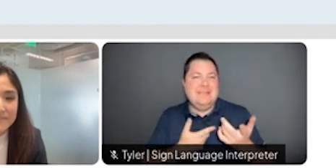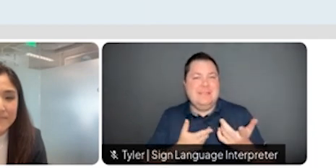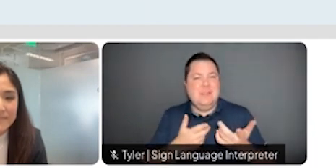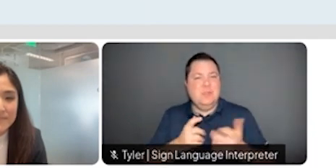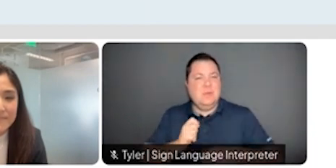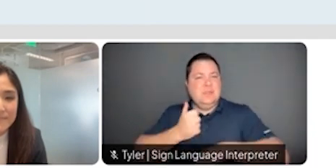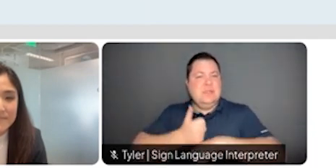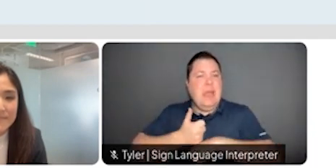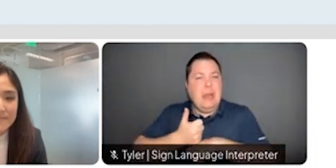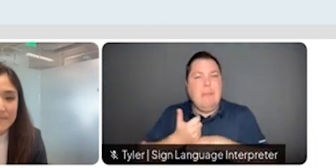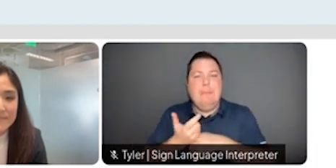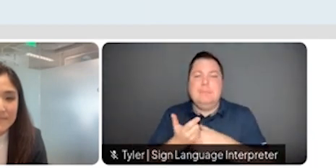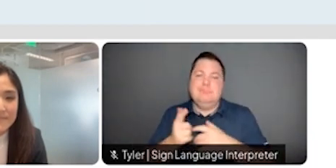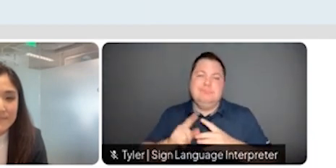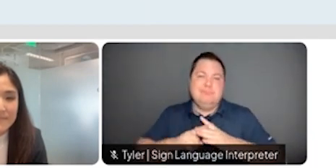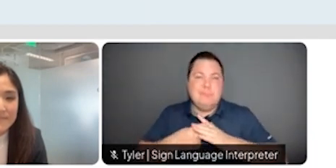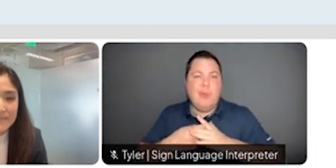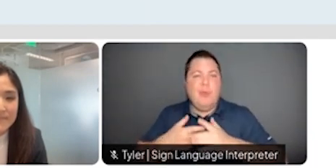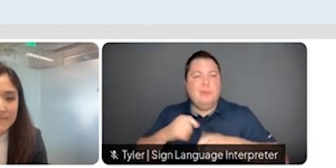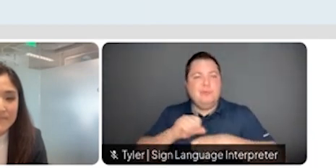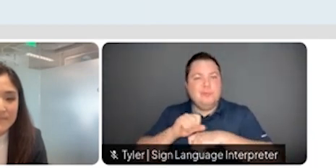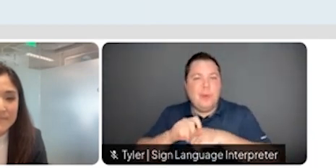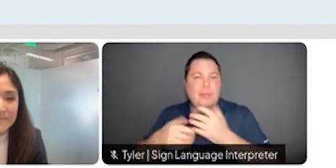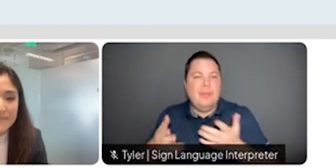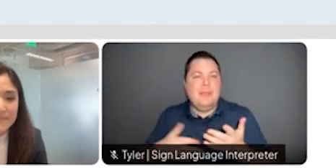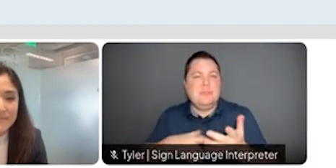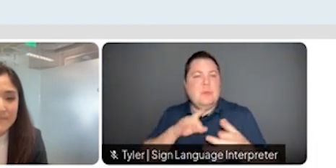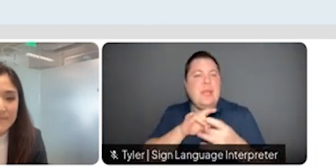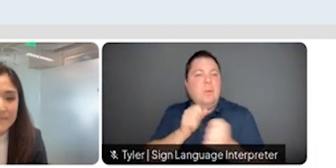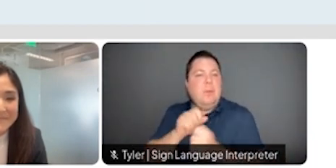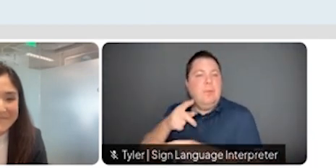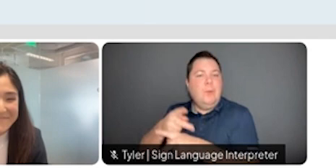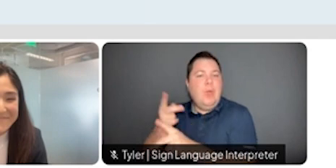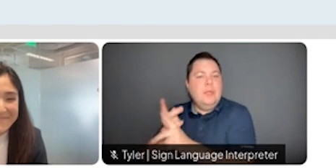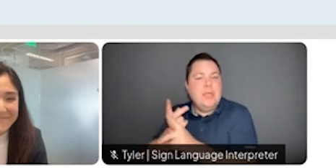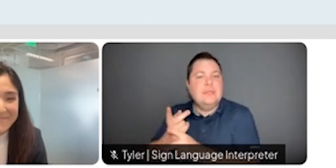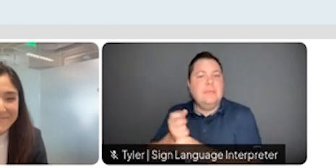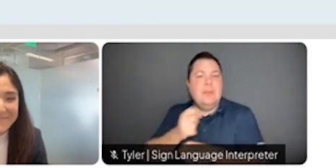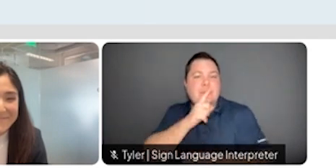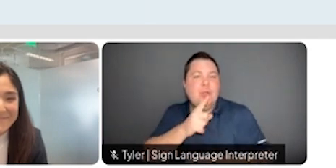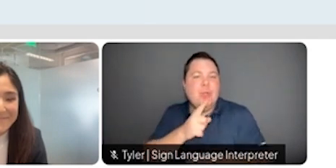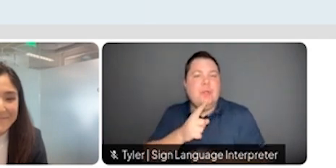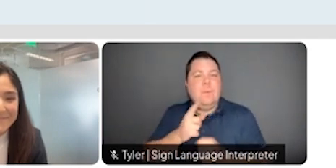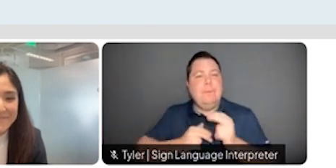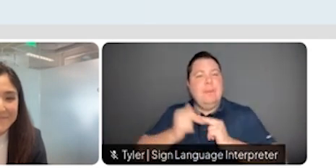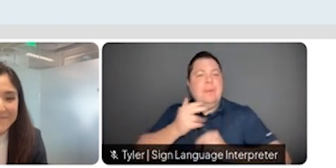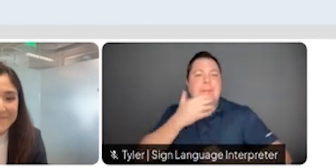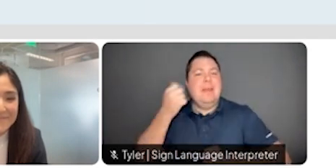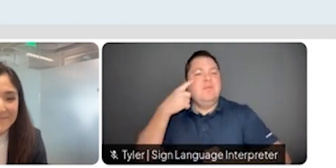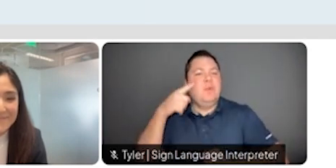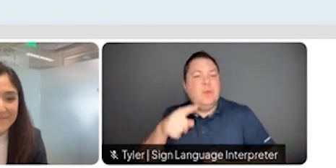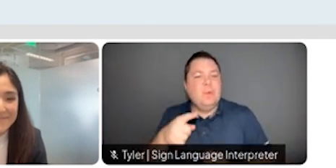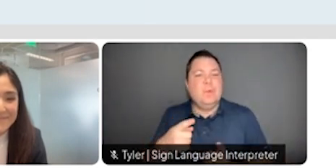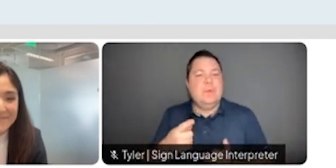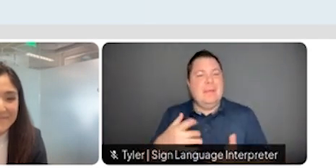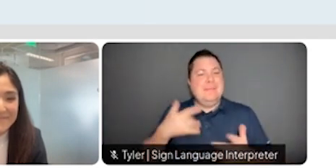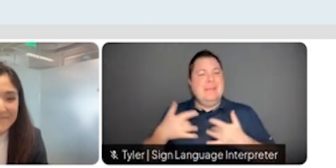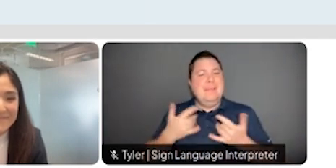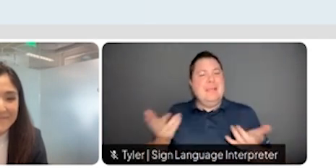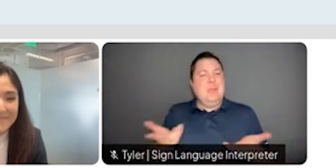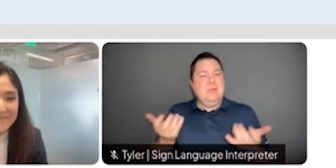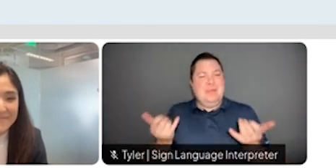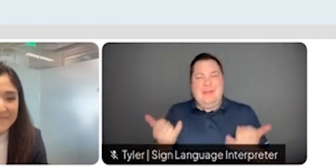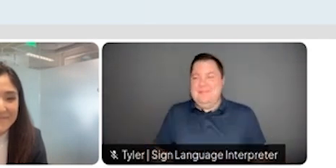and also make sure that we're connected with product and make sure that we're building the best for you. And super excited to be presenting